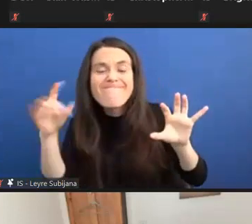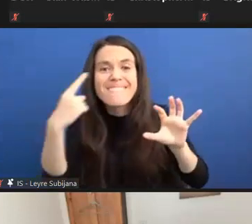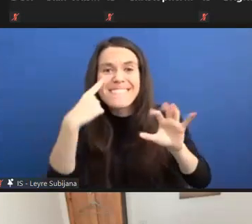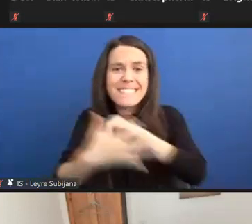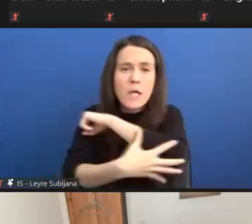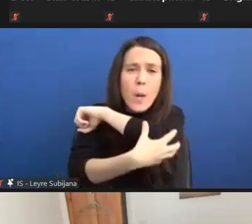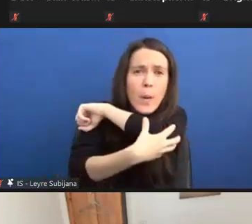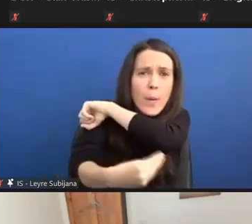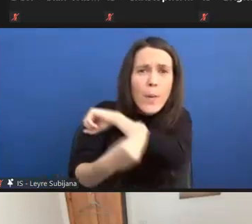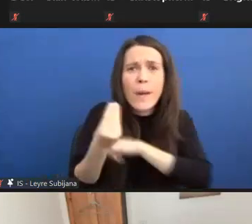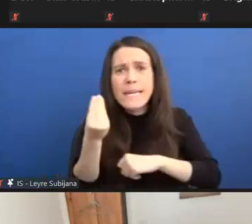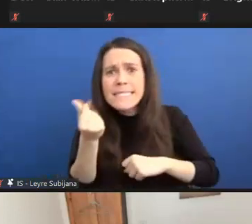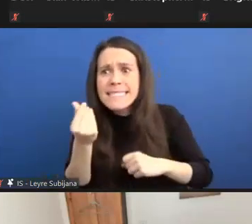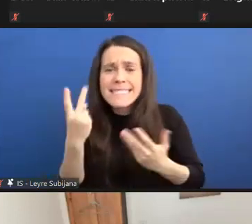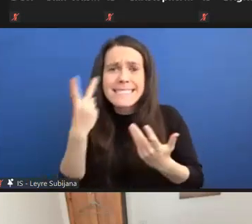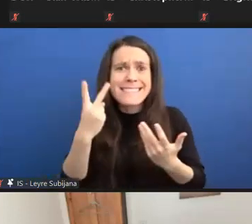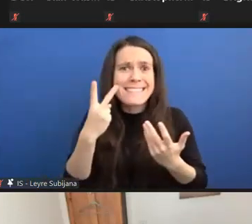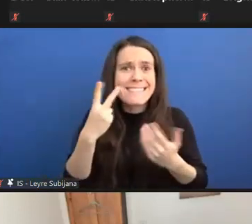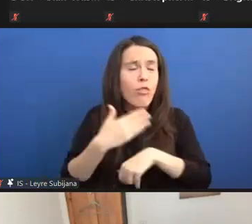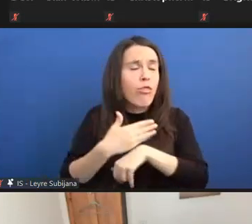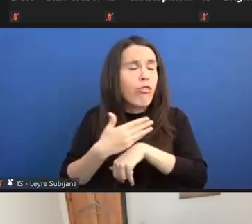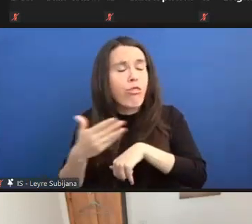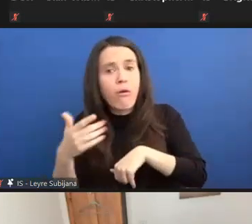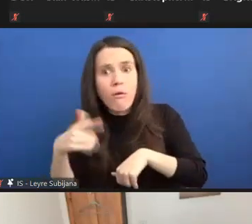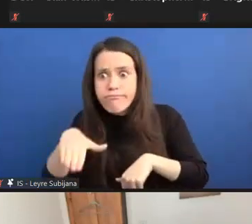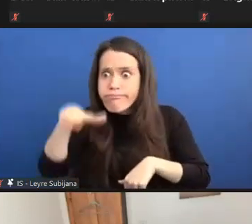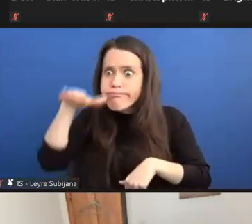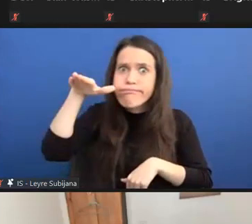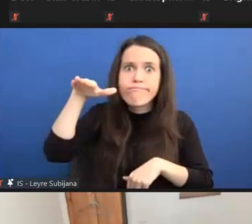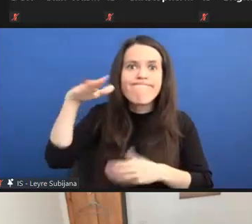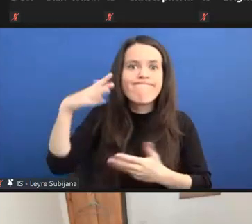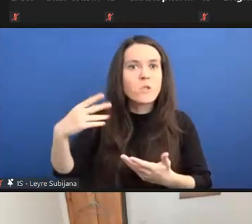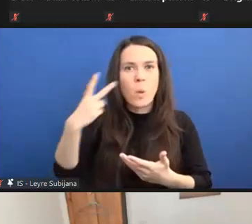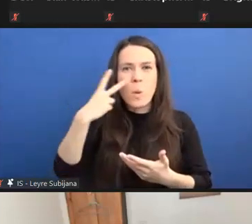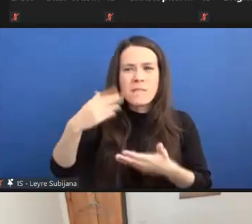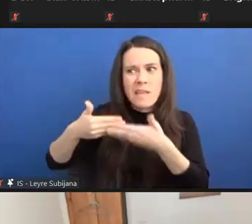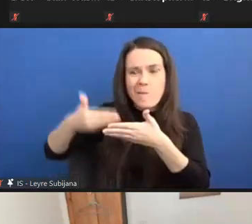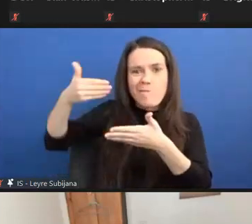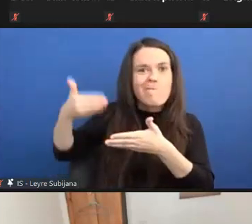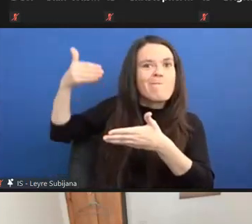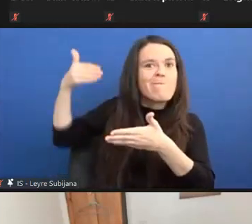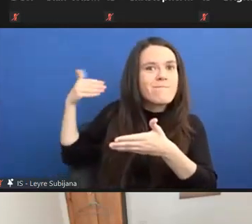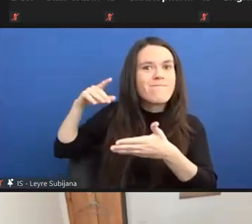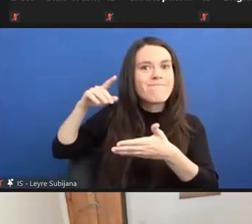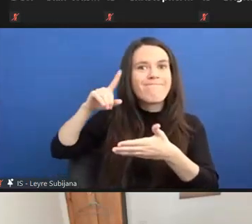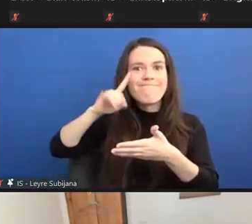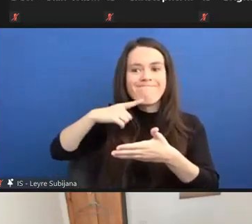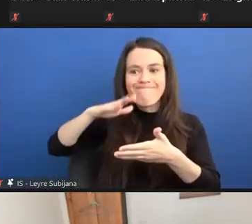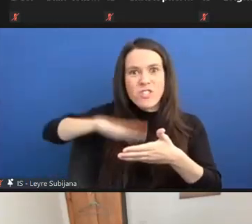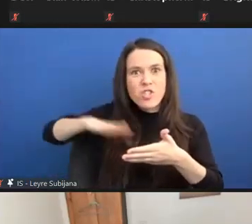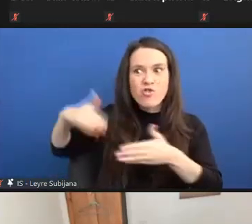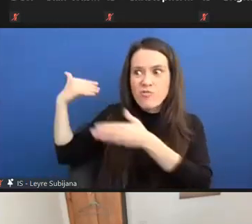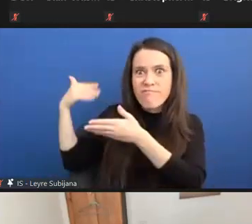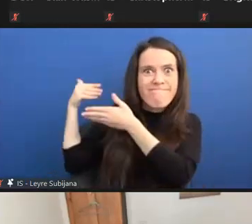that just isn't the case. So there are, you know, potentially two generations. There are children who have never had